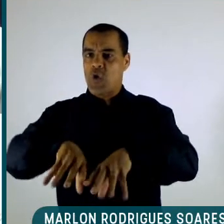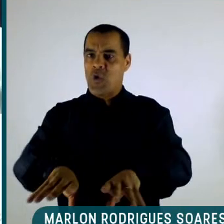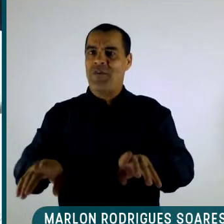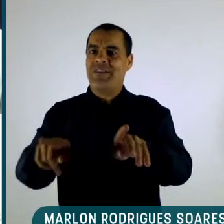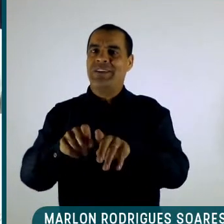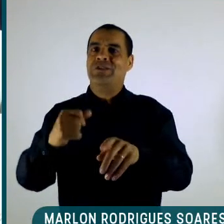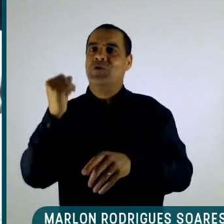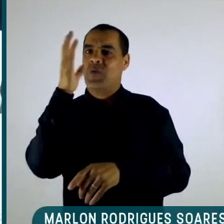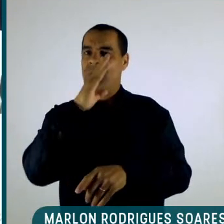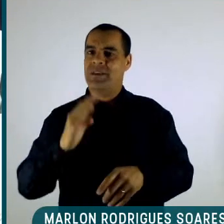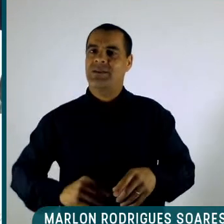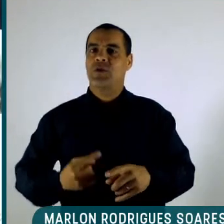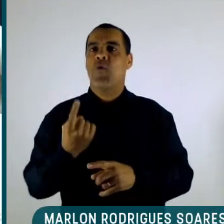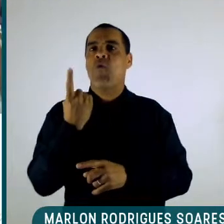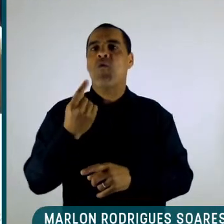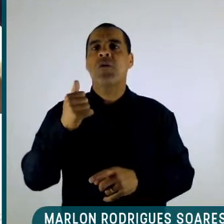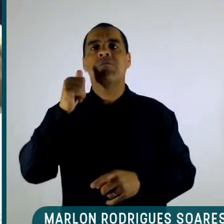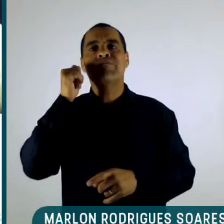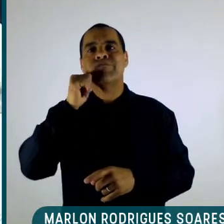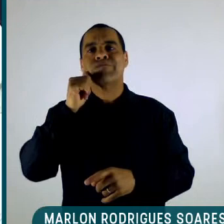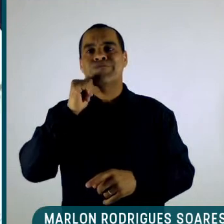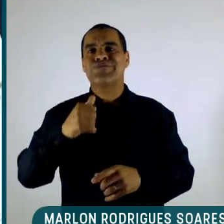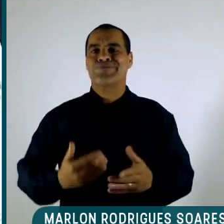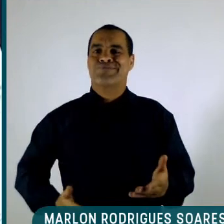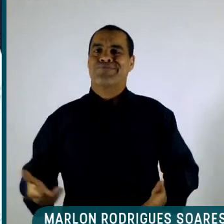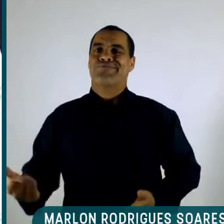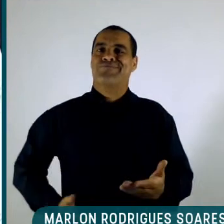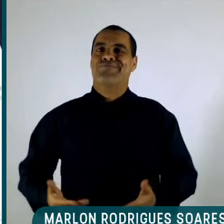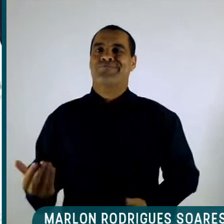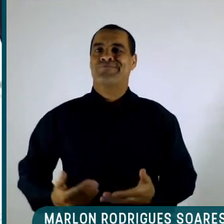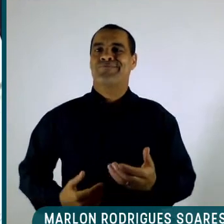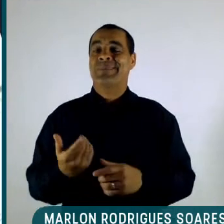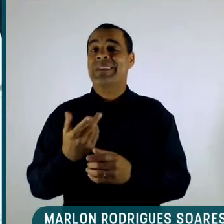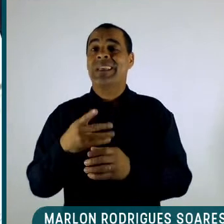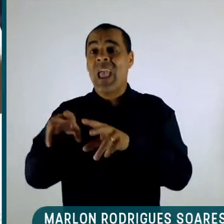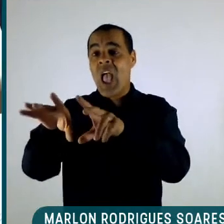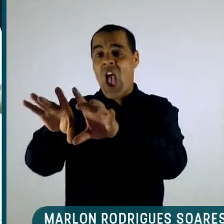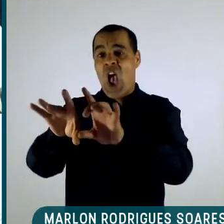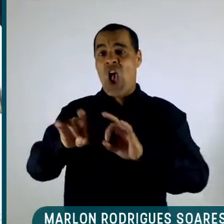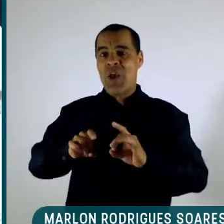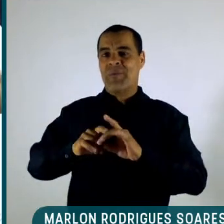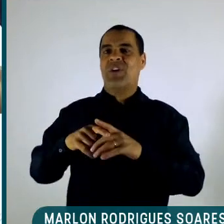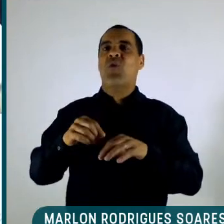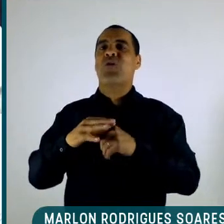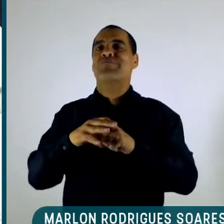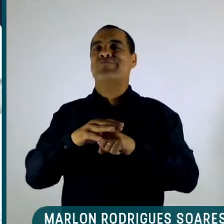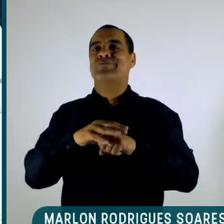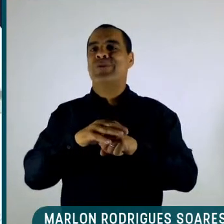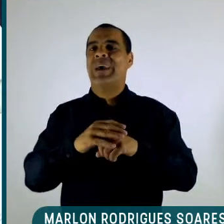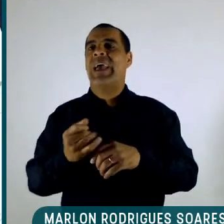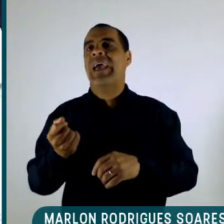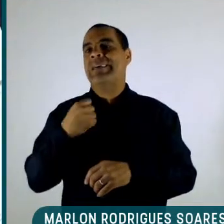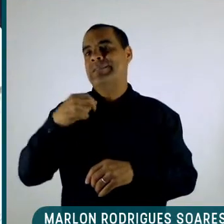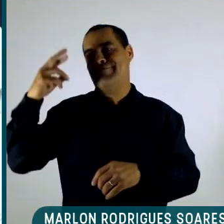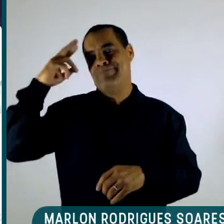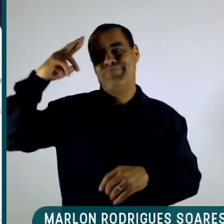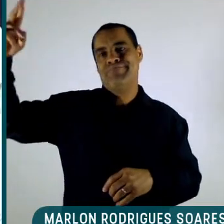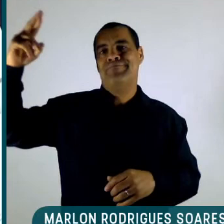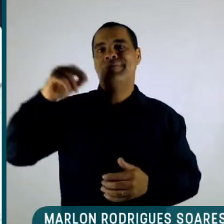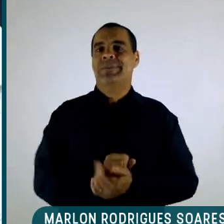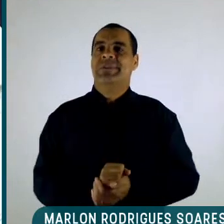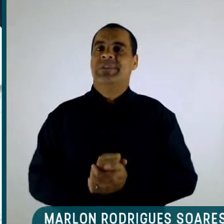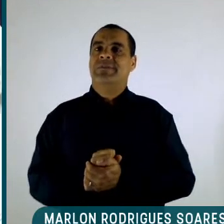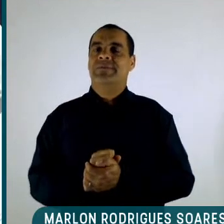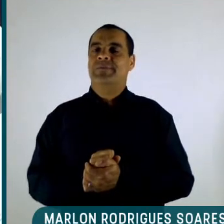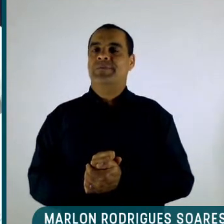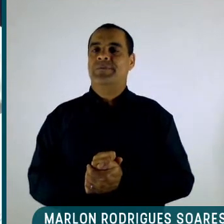The first case of COVID in Brazil was a housemaid that got the disease